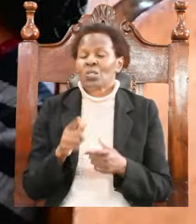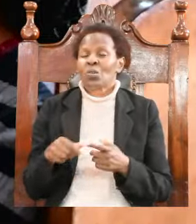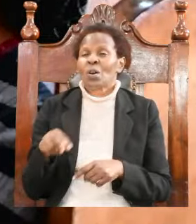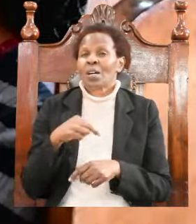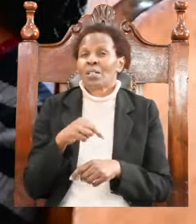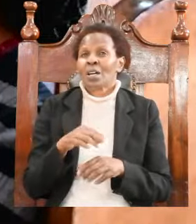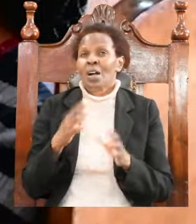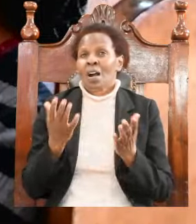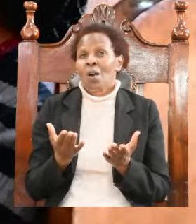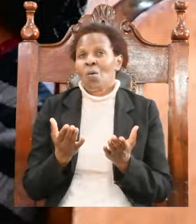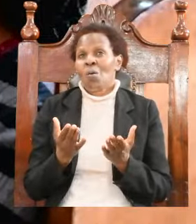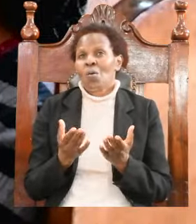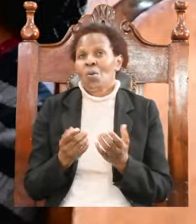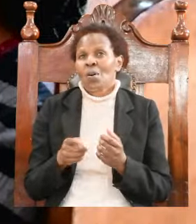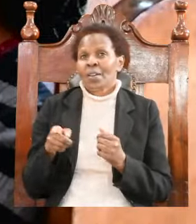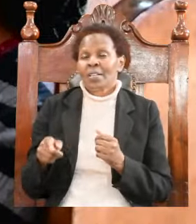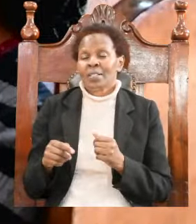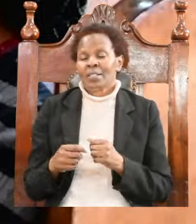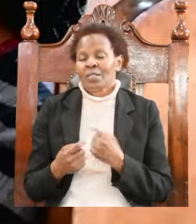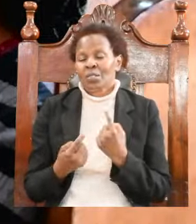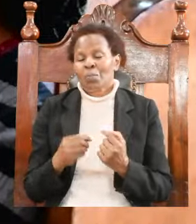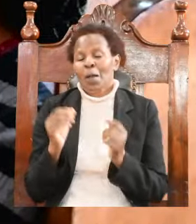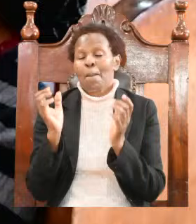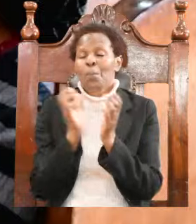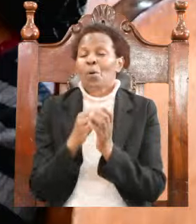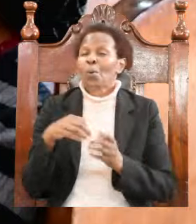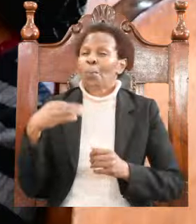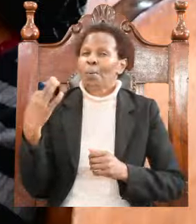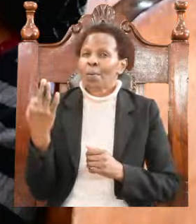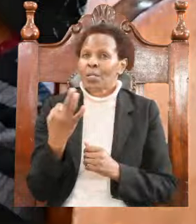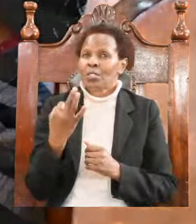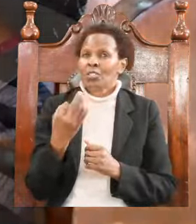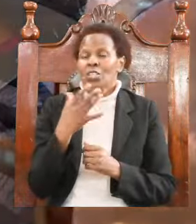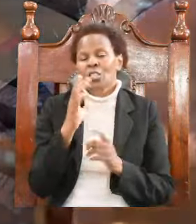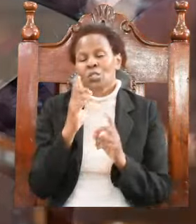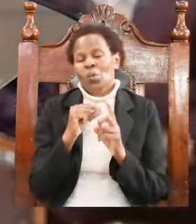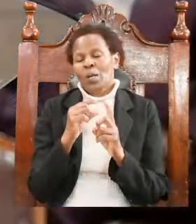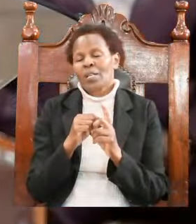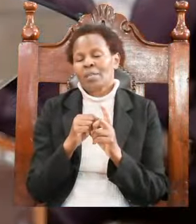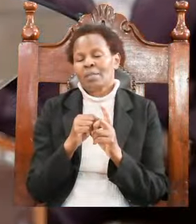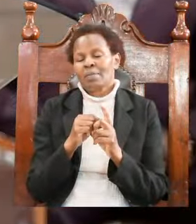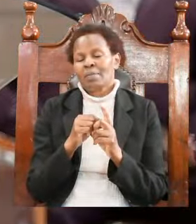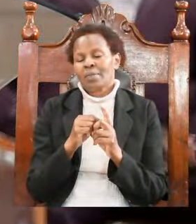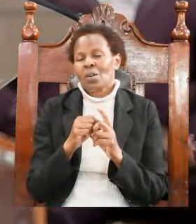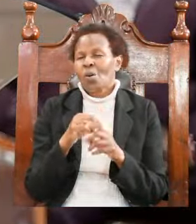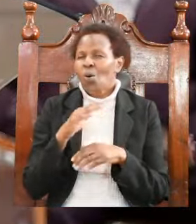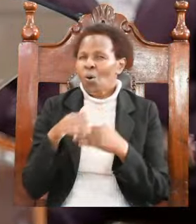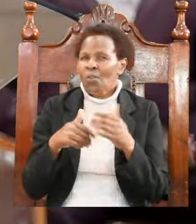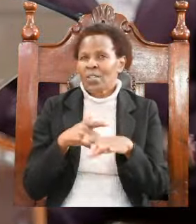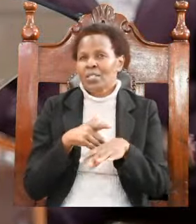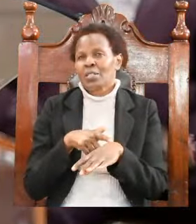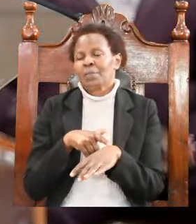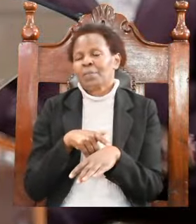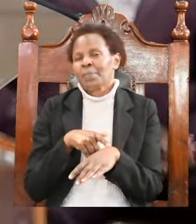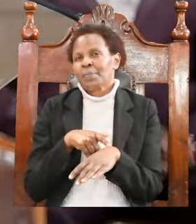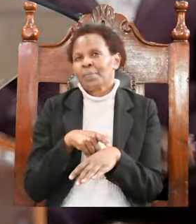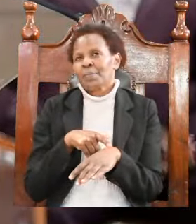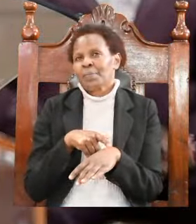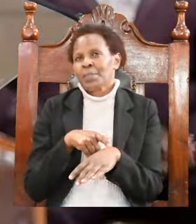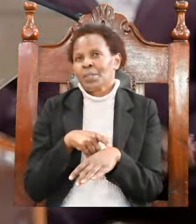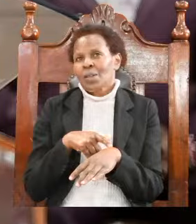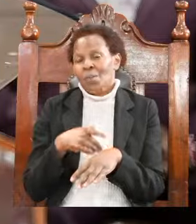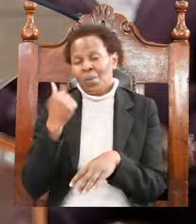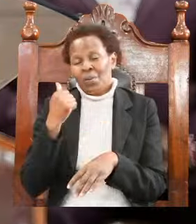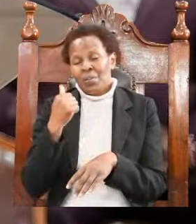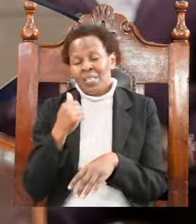was told by Paul, preach the word in season and out of season. Because